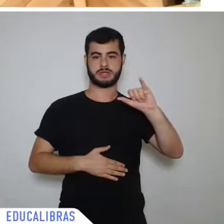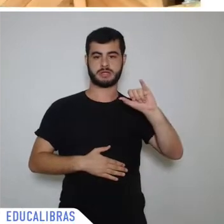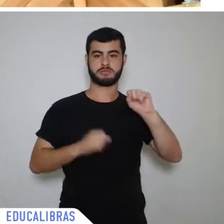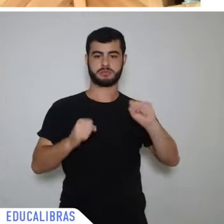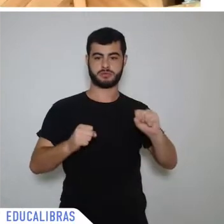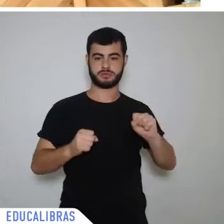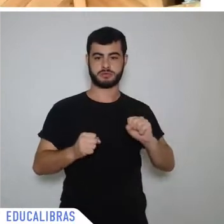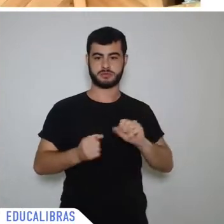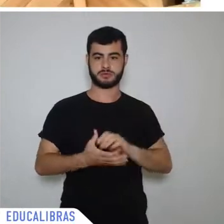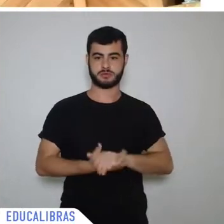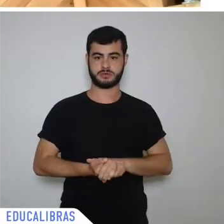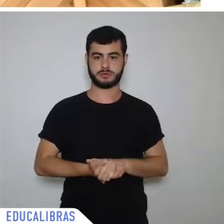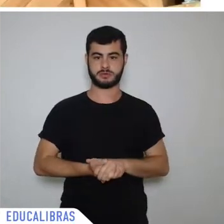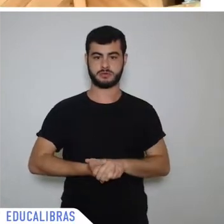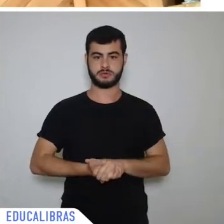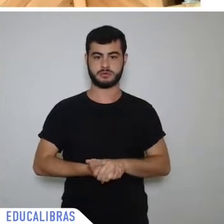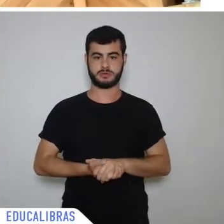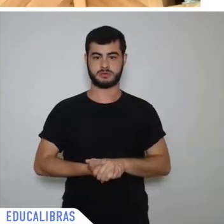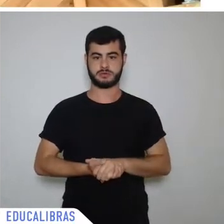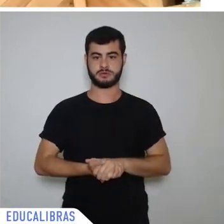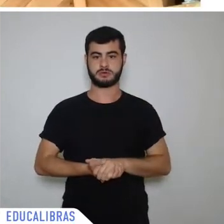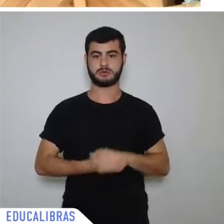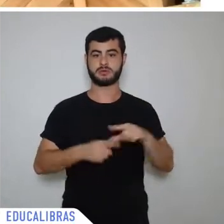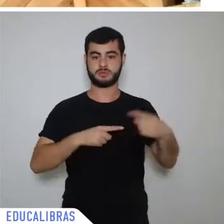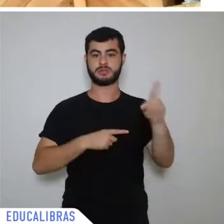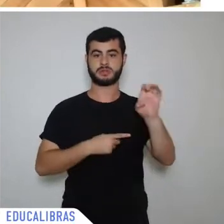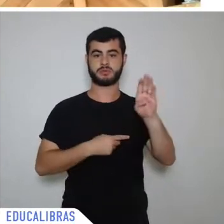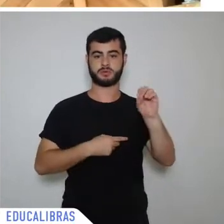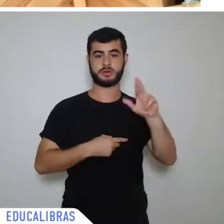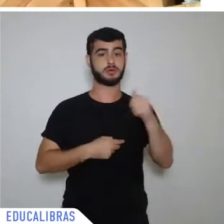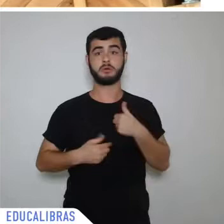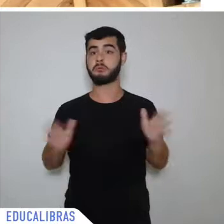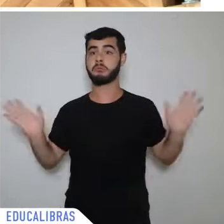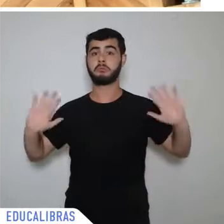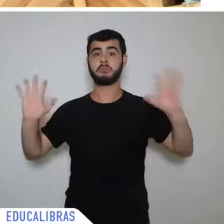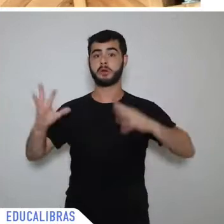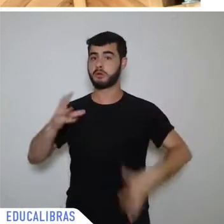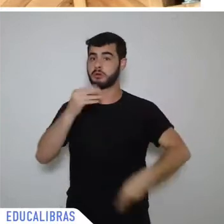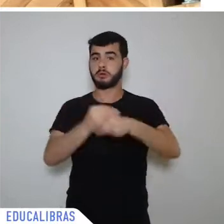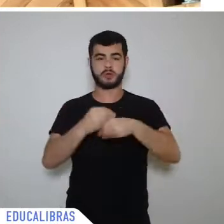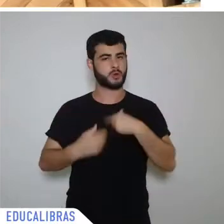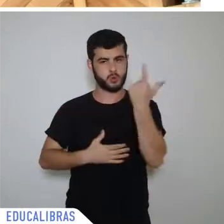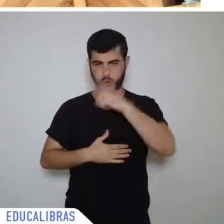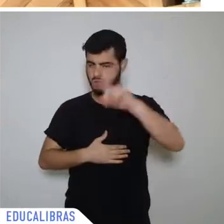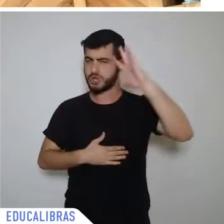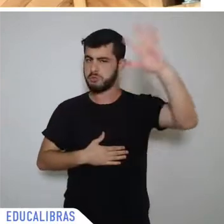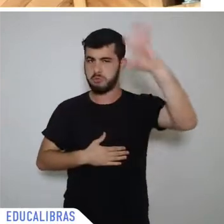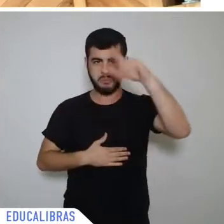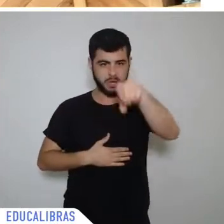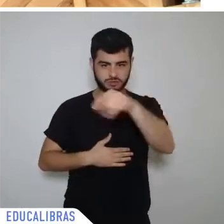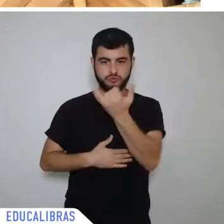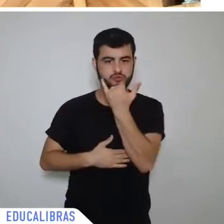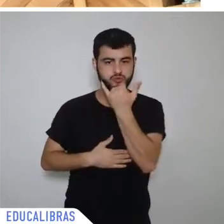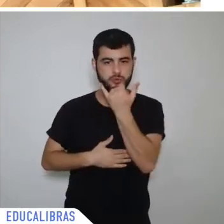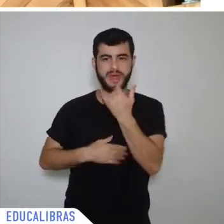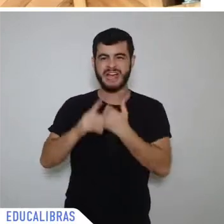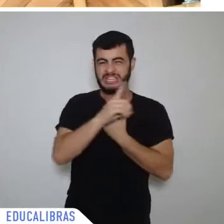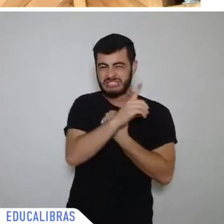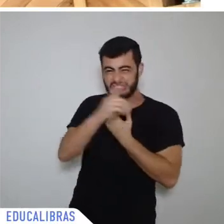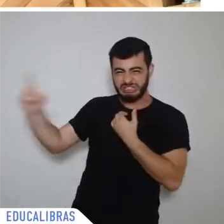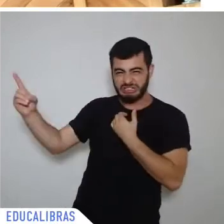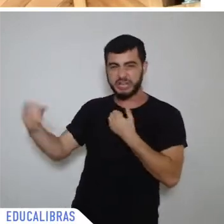complement Sueli's answer. I have nothing to complement. I can't even imagine